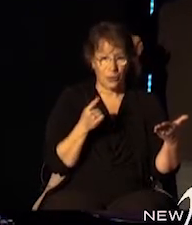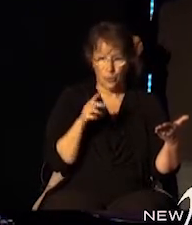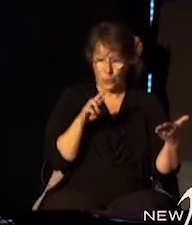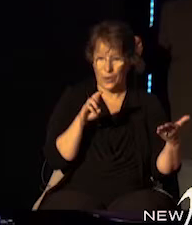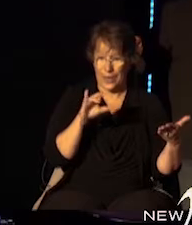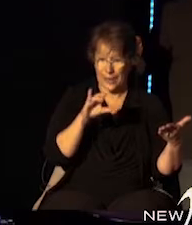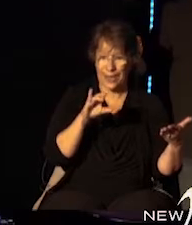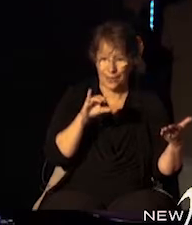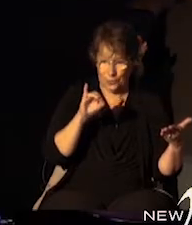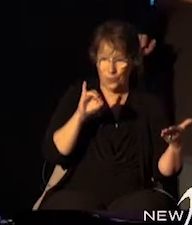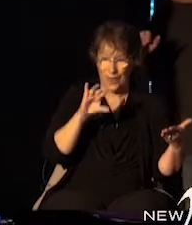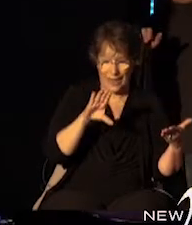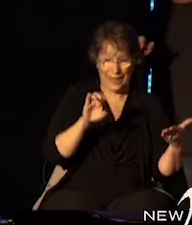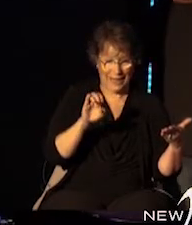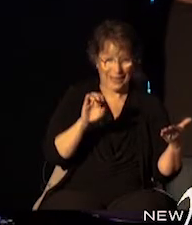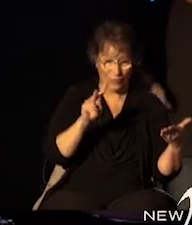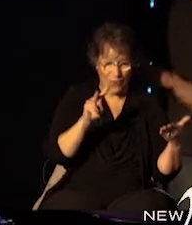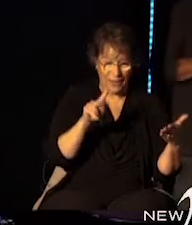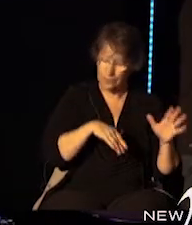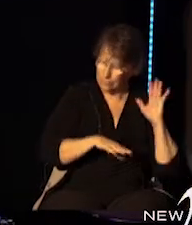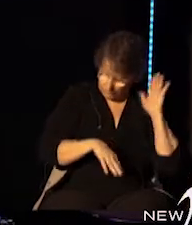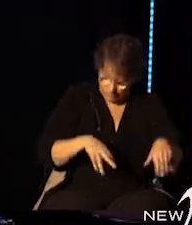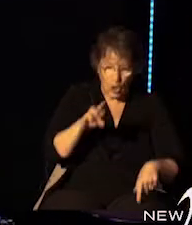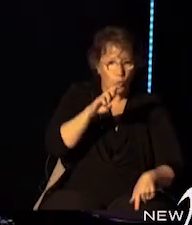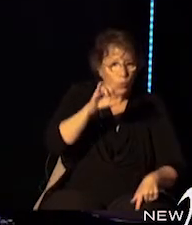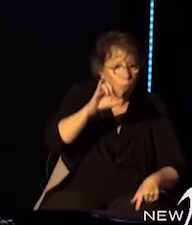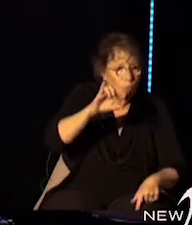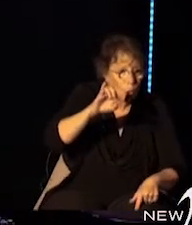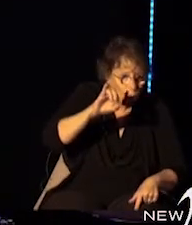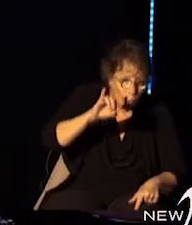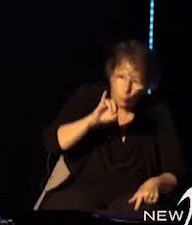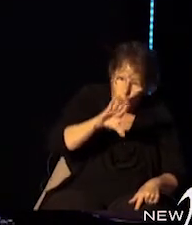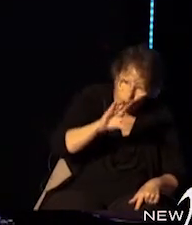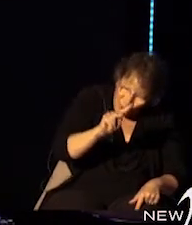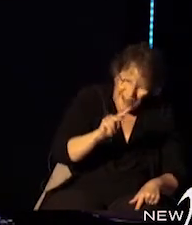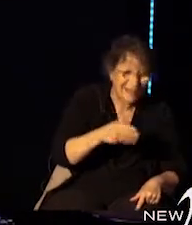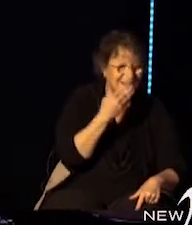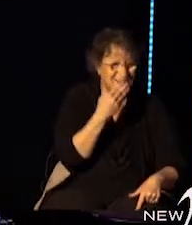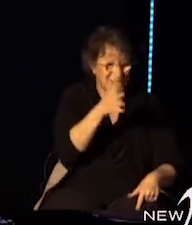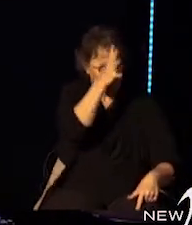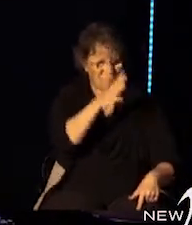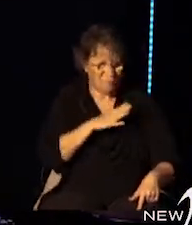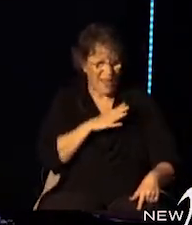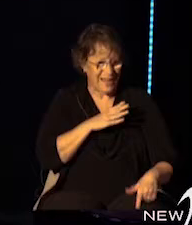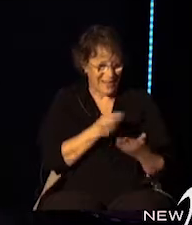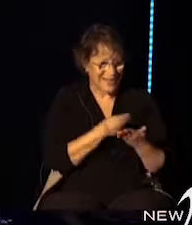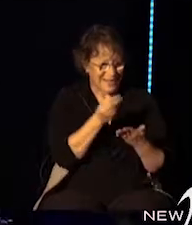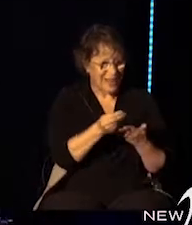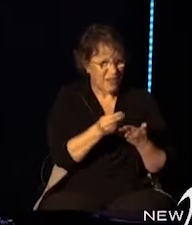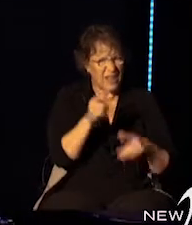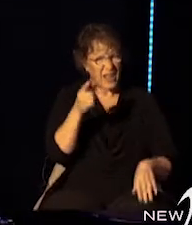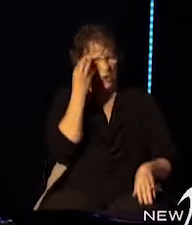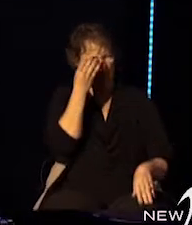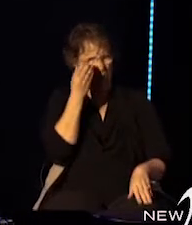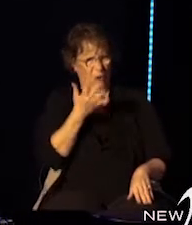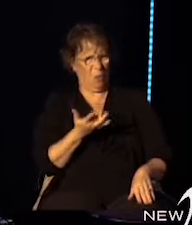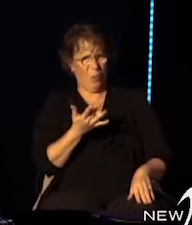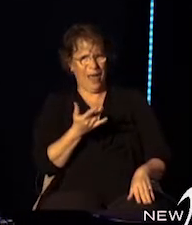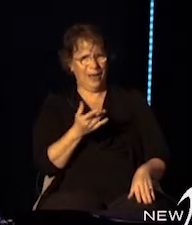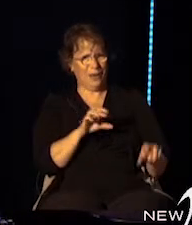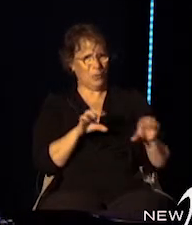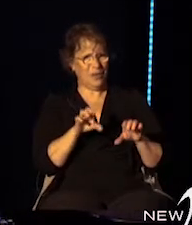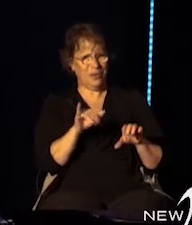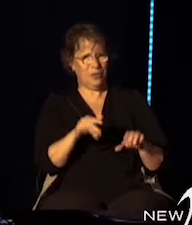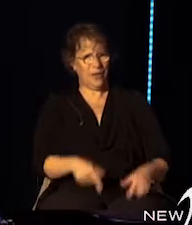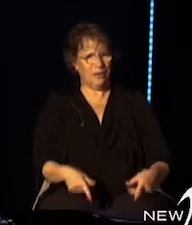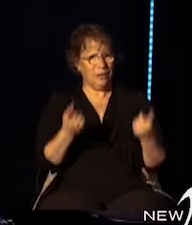absolutely a good dude, and he's generous. And you might be wondering, Like, why would he do that, right? Just like, came